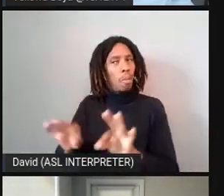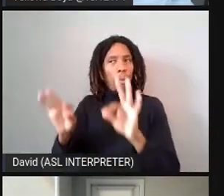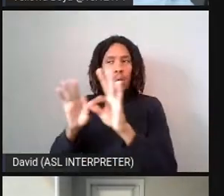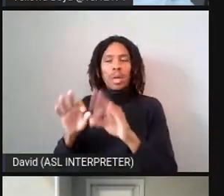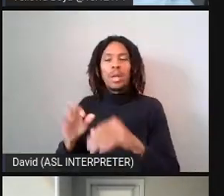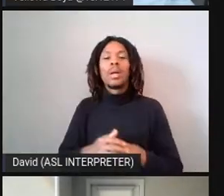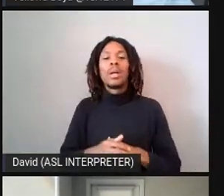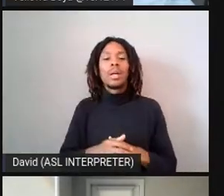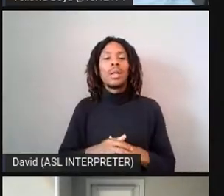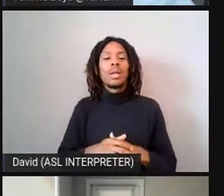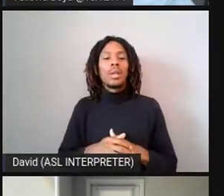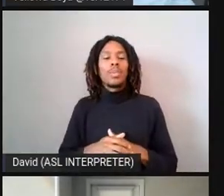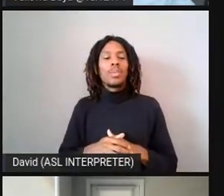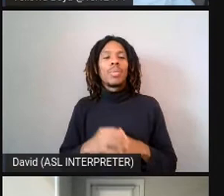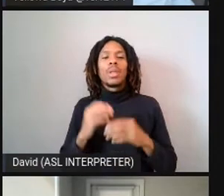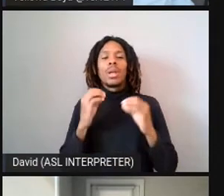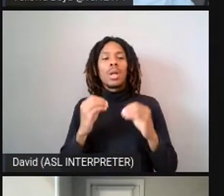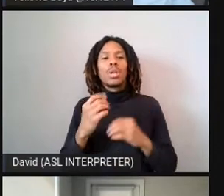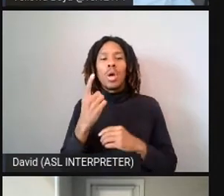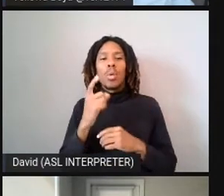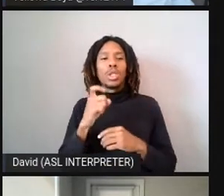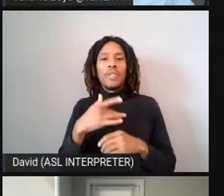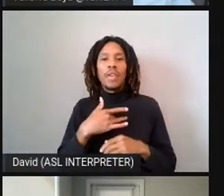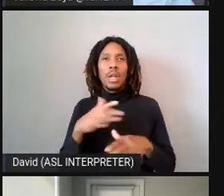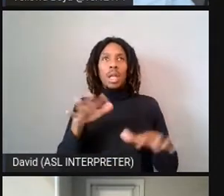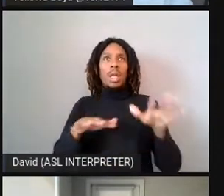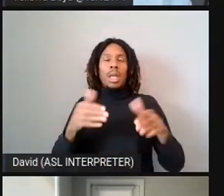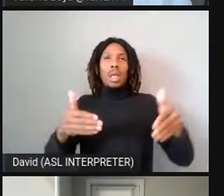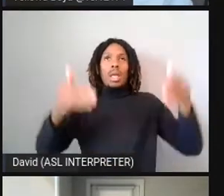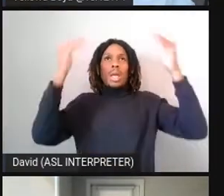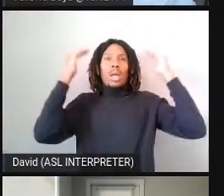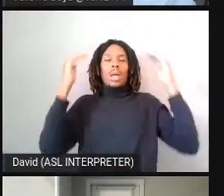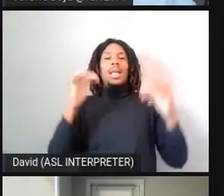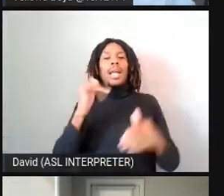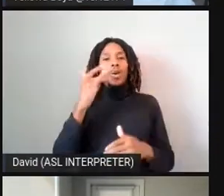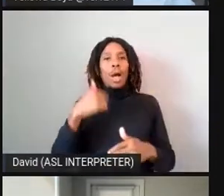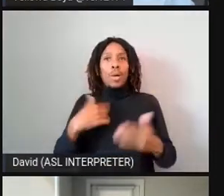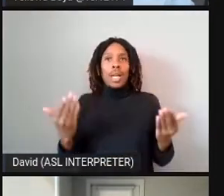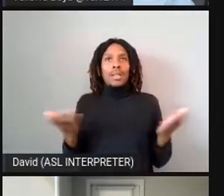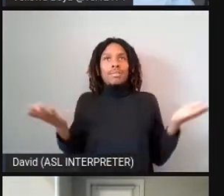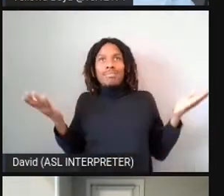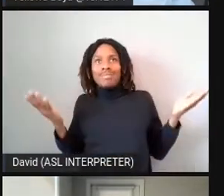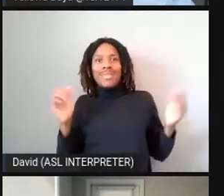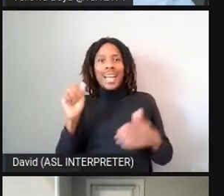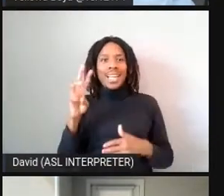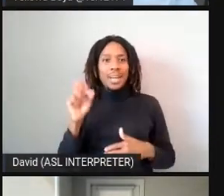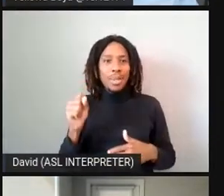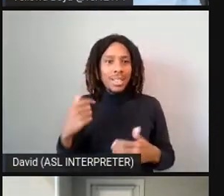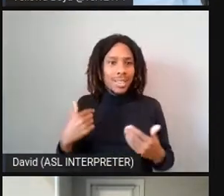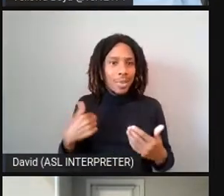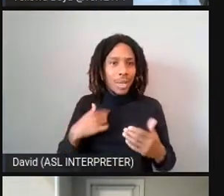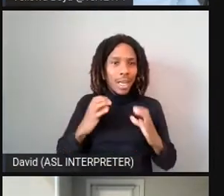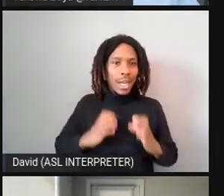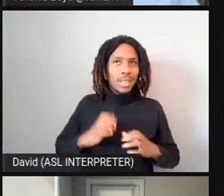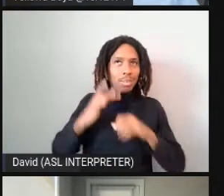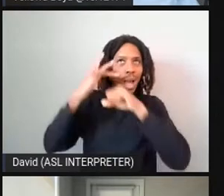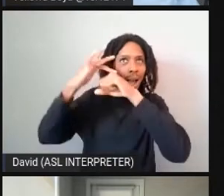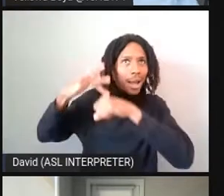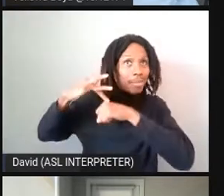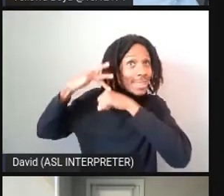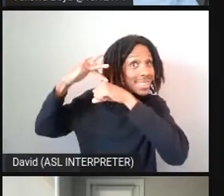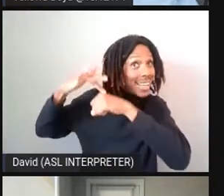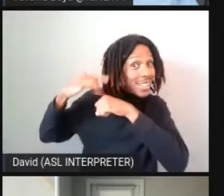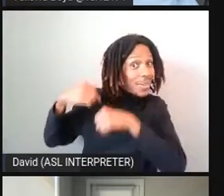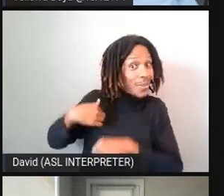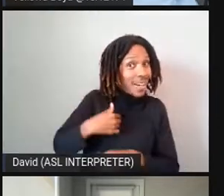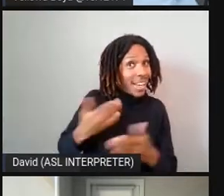saying, nobody should feel overwhelmed with this. In fact, that is why we are here in AWS. We are customer obsessed. We are here for you,